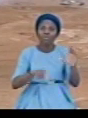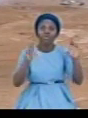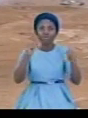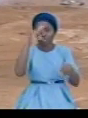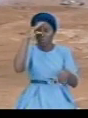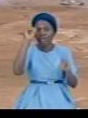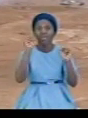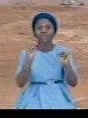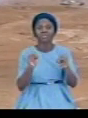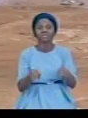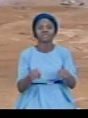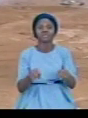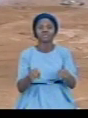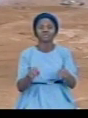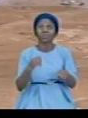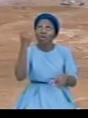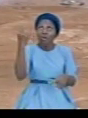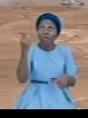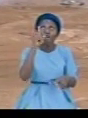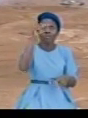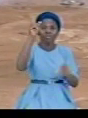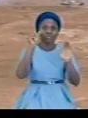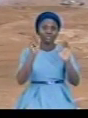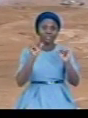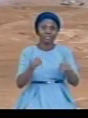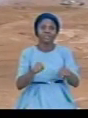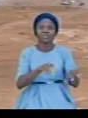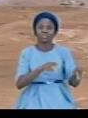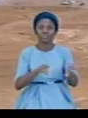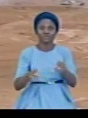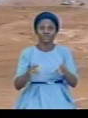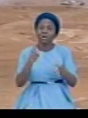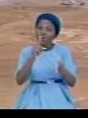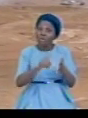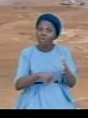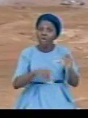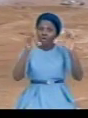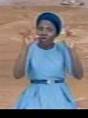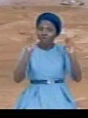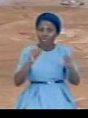Jehovah. Only you can do what no man can do,